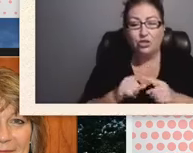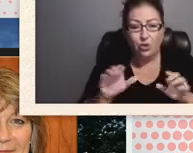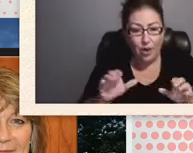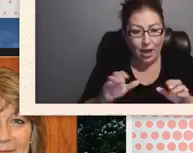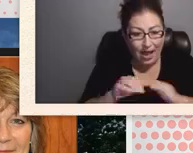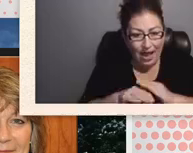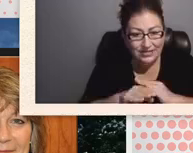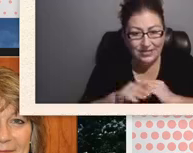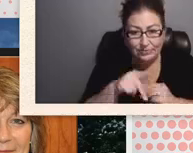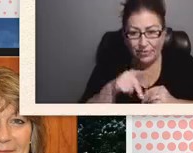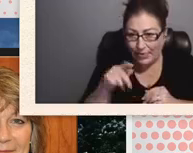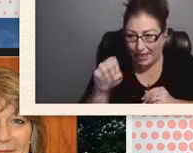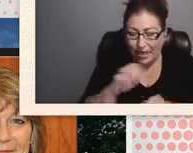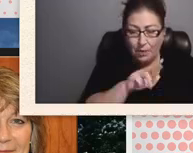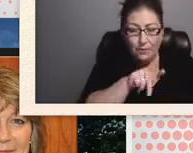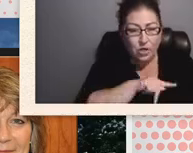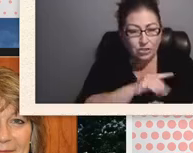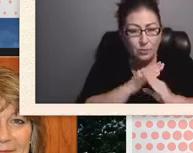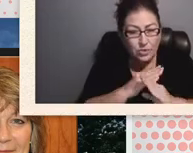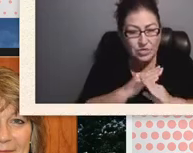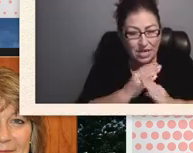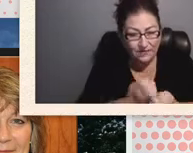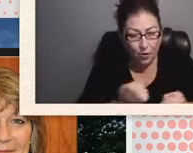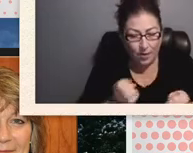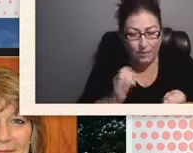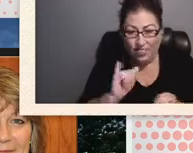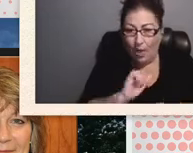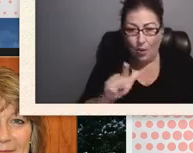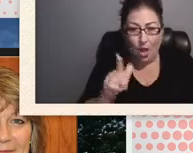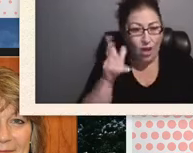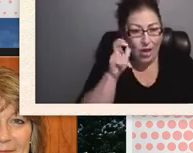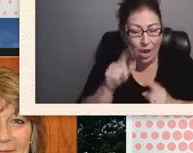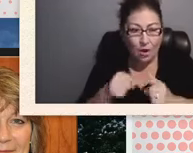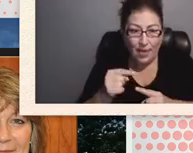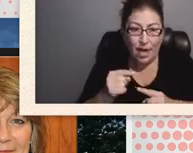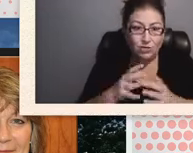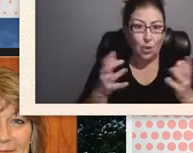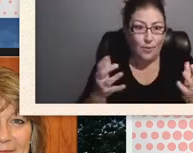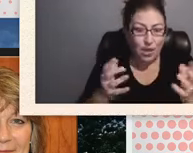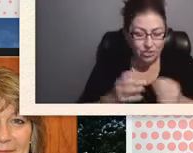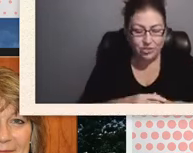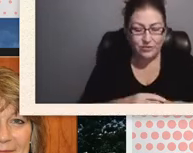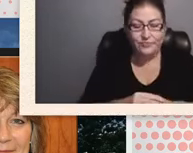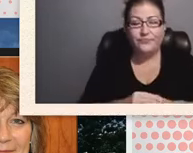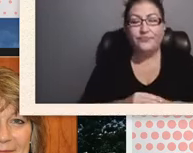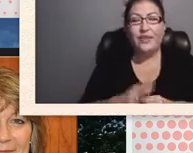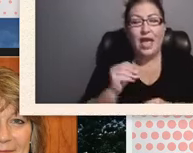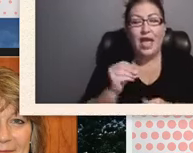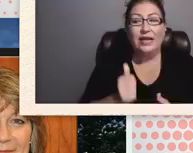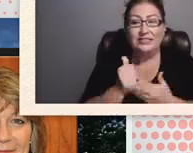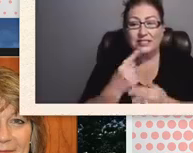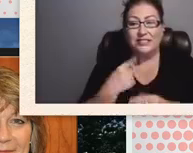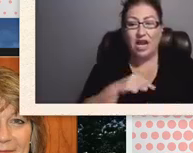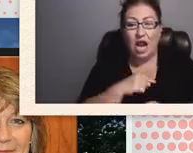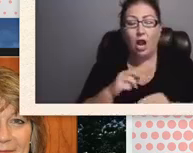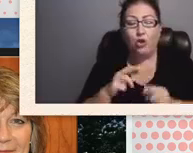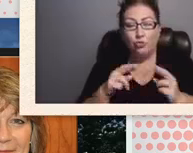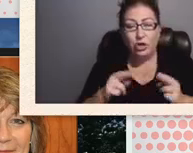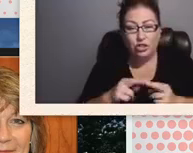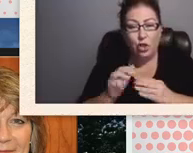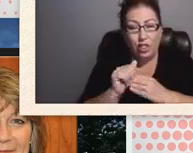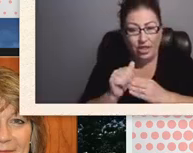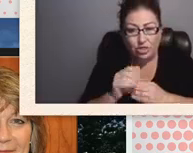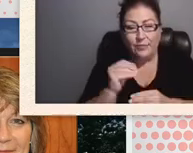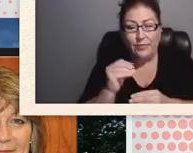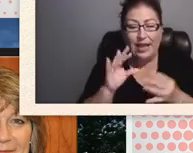the personal protective equipment that we've all heard about so much, and assisting our regional leadership and connecting with the